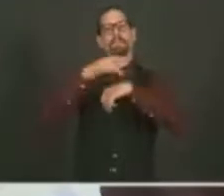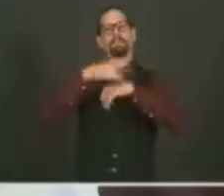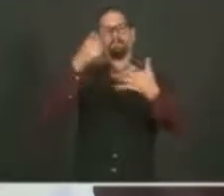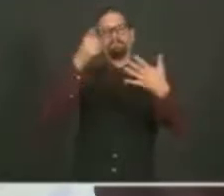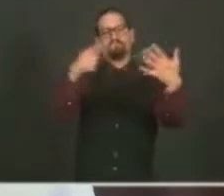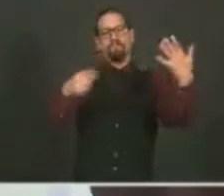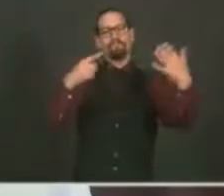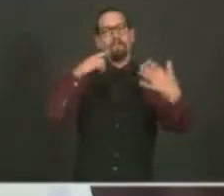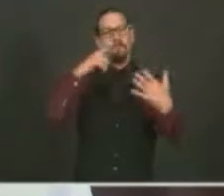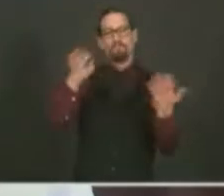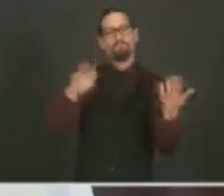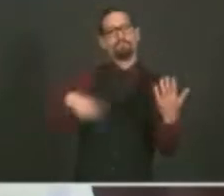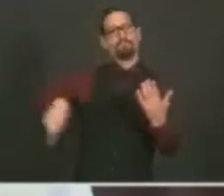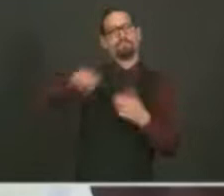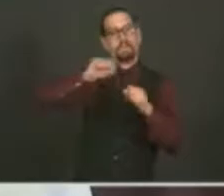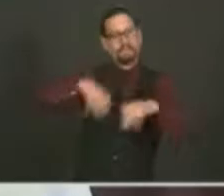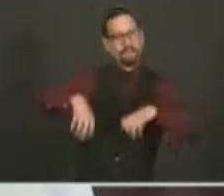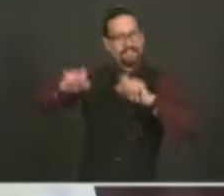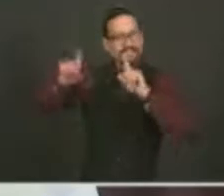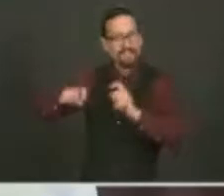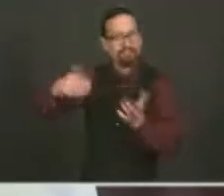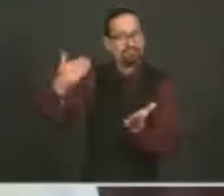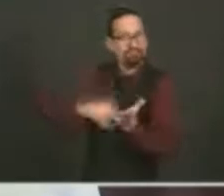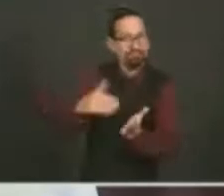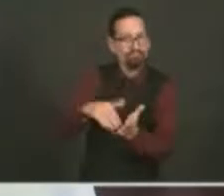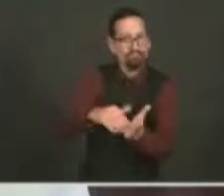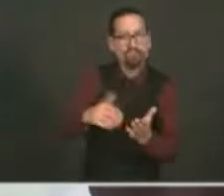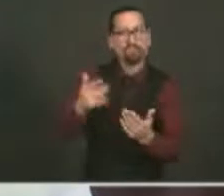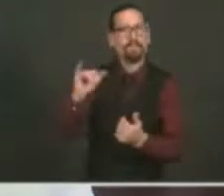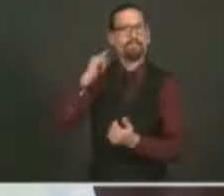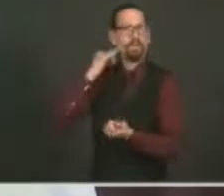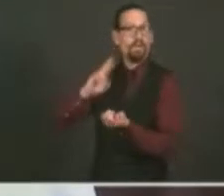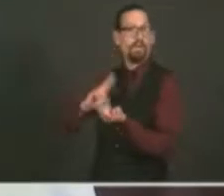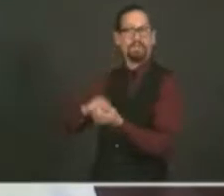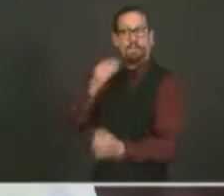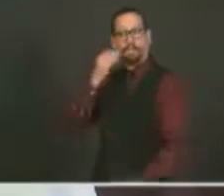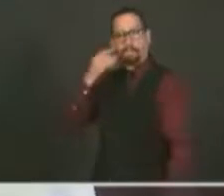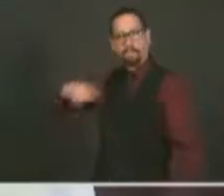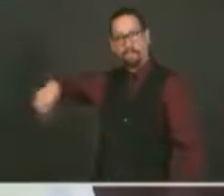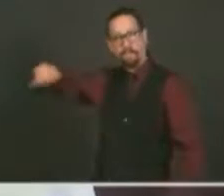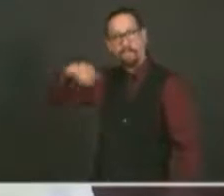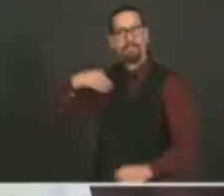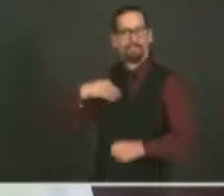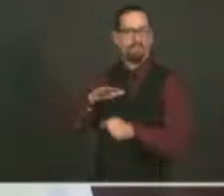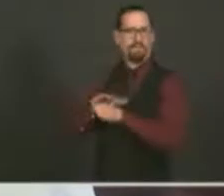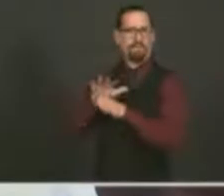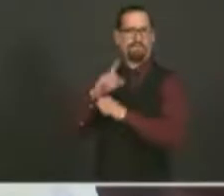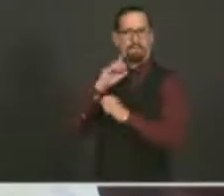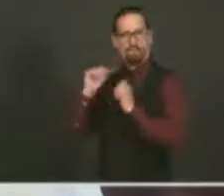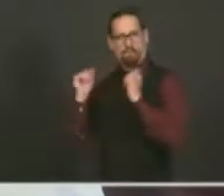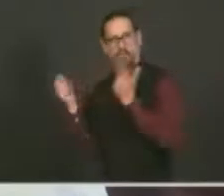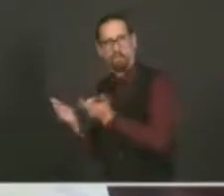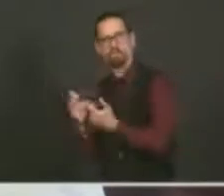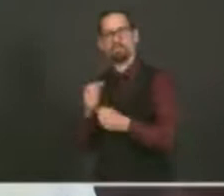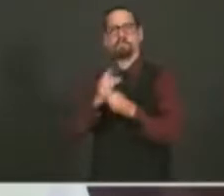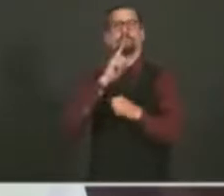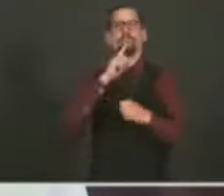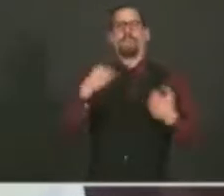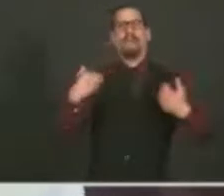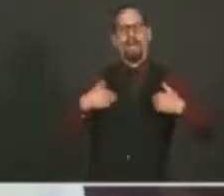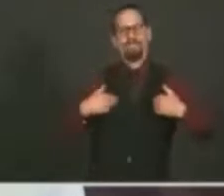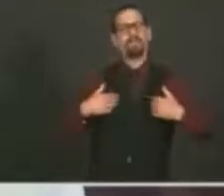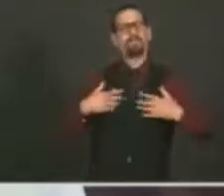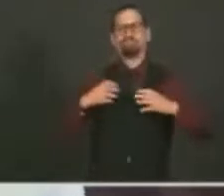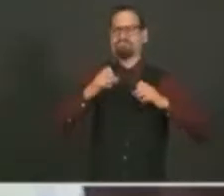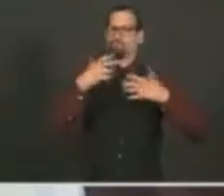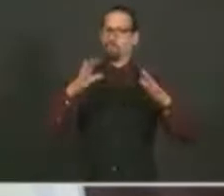just like we've done in nursing homes, of enough people in Rhode Island so we get an accurate picture of how much